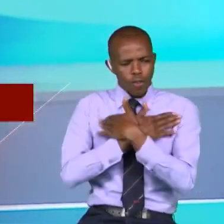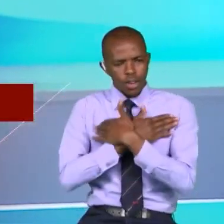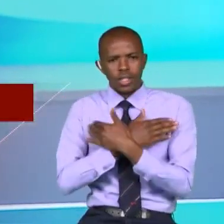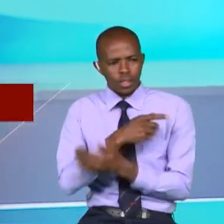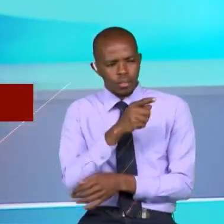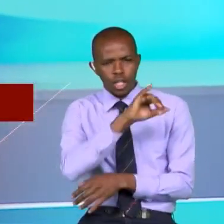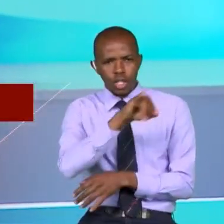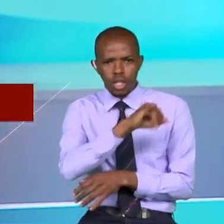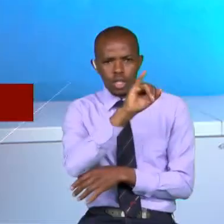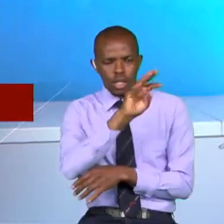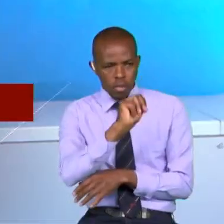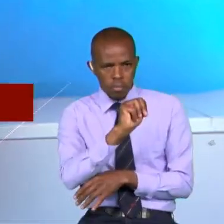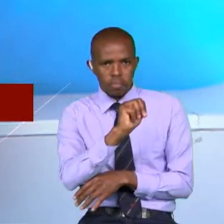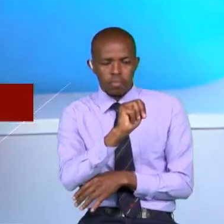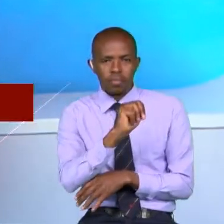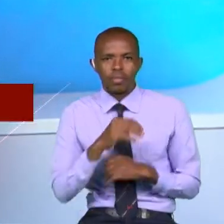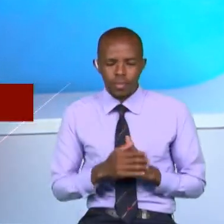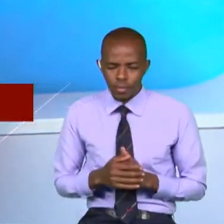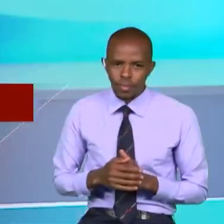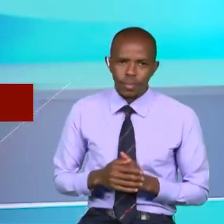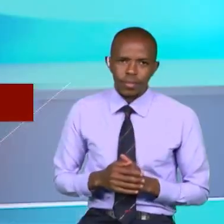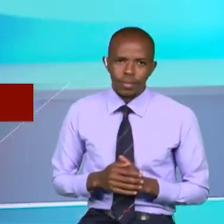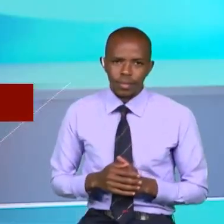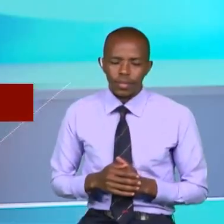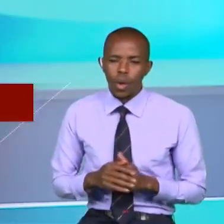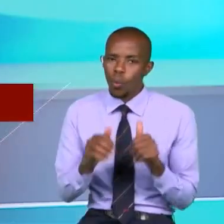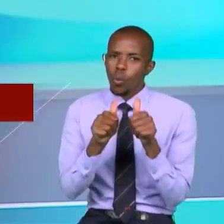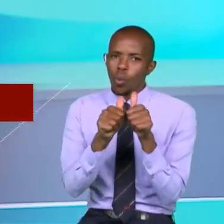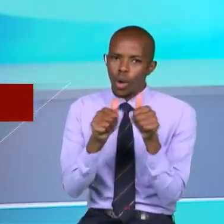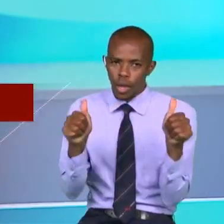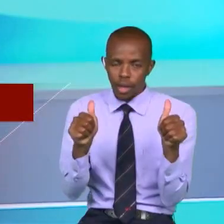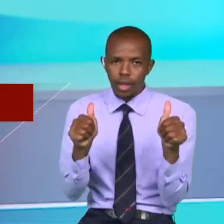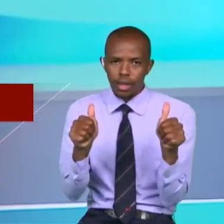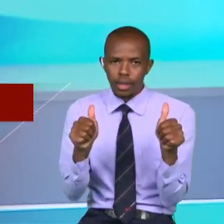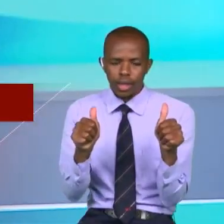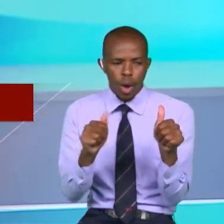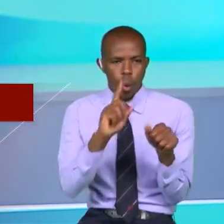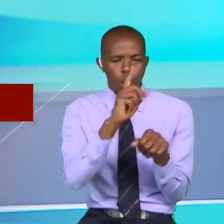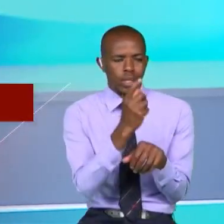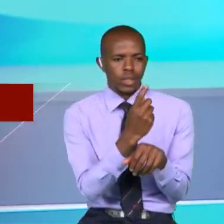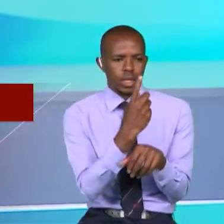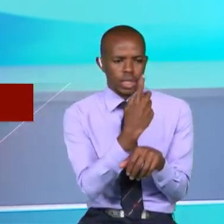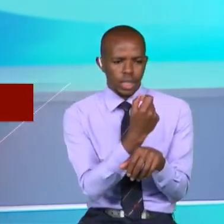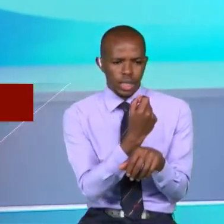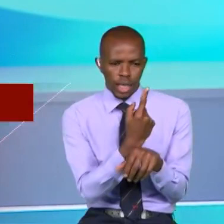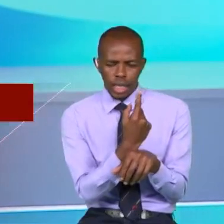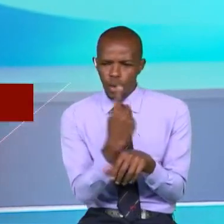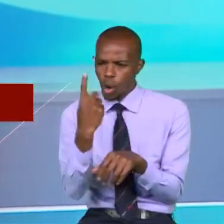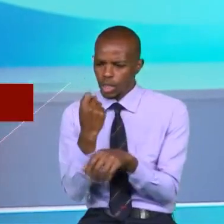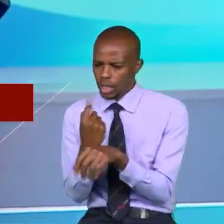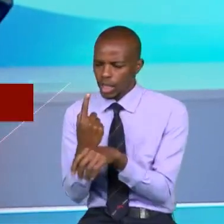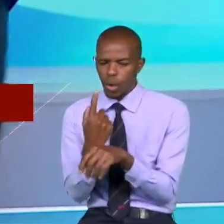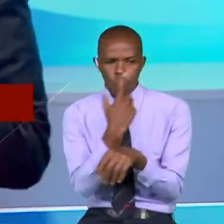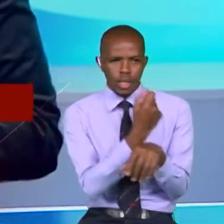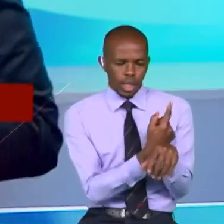India. That is Orinda Robert. Sante sana. All right. Guys, I'll give you one second. Just tell us, because